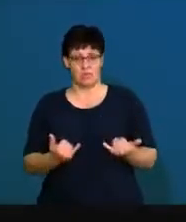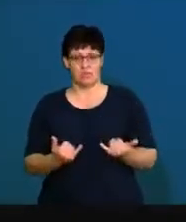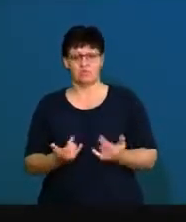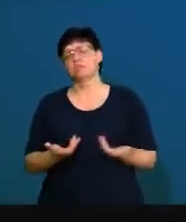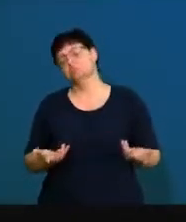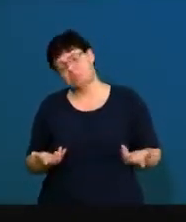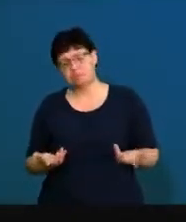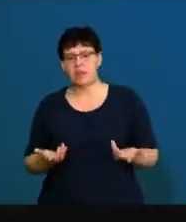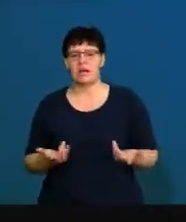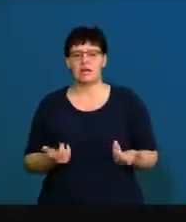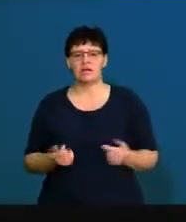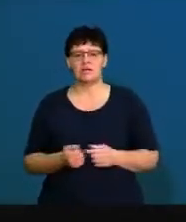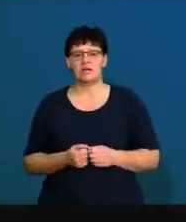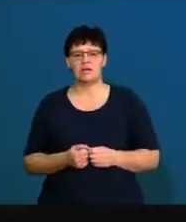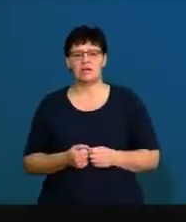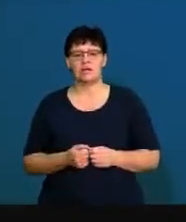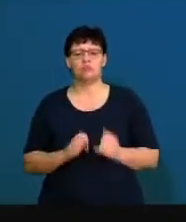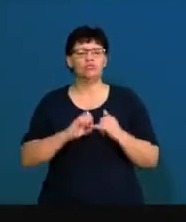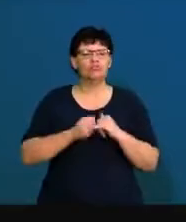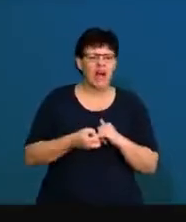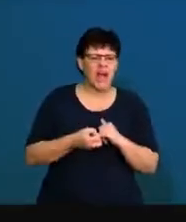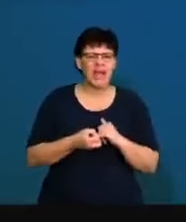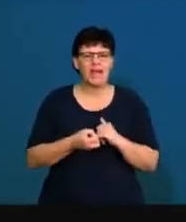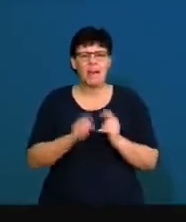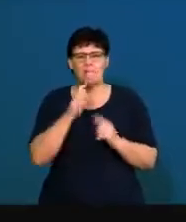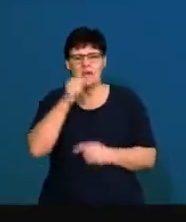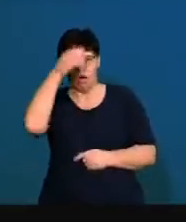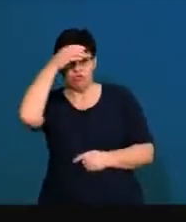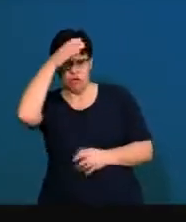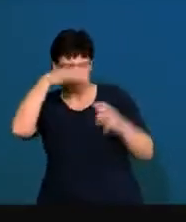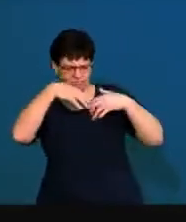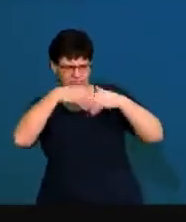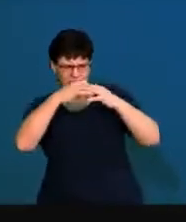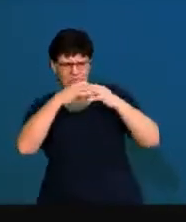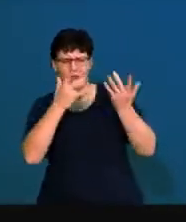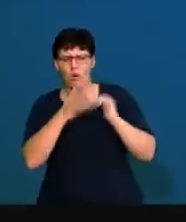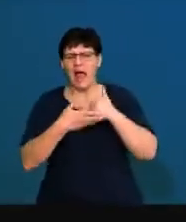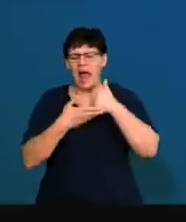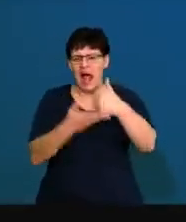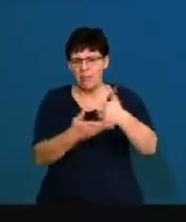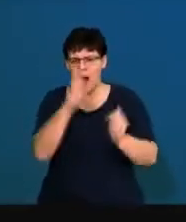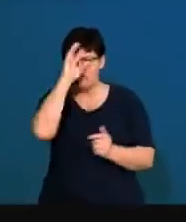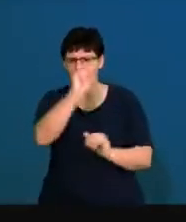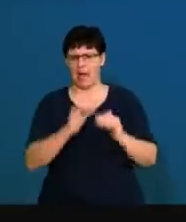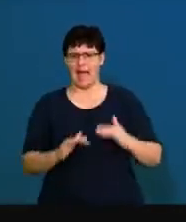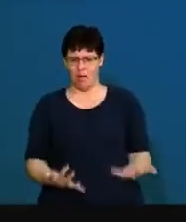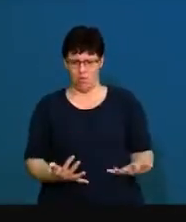now, as a way of maybe, trying to create a concept map to assist you in terms